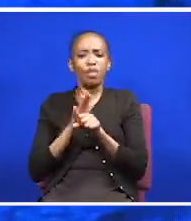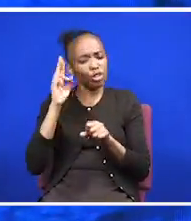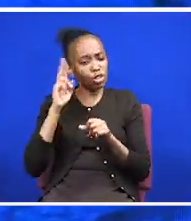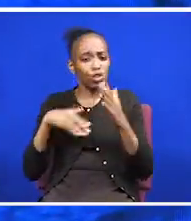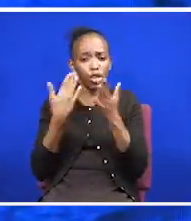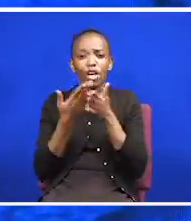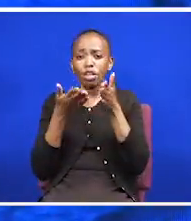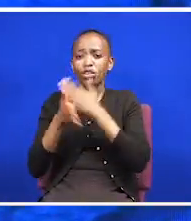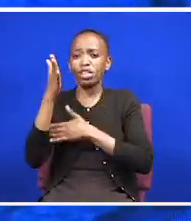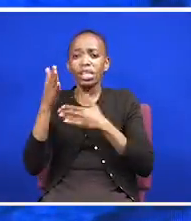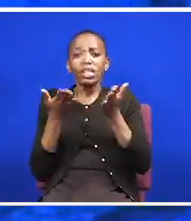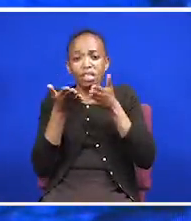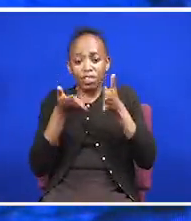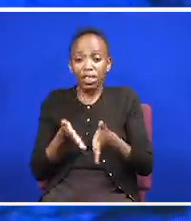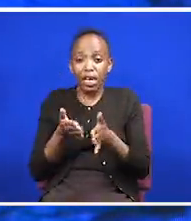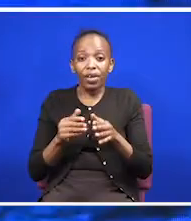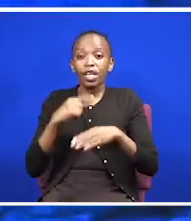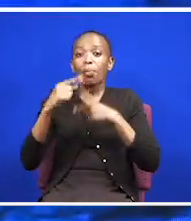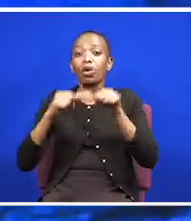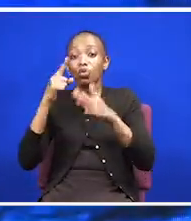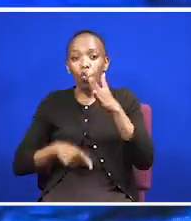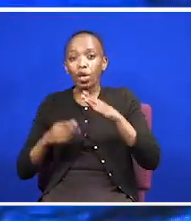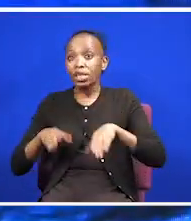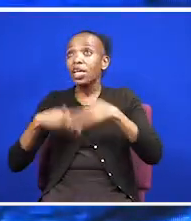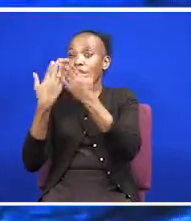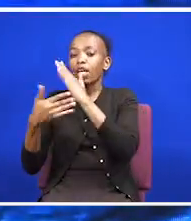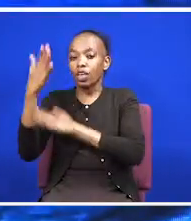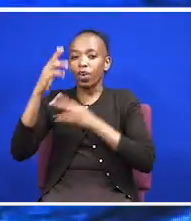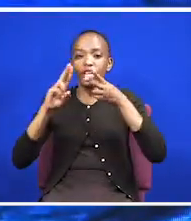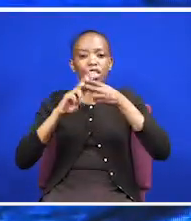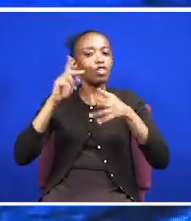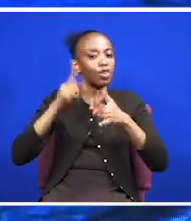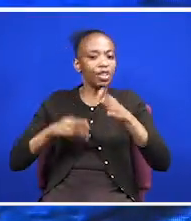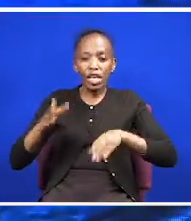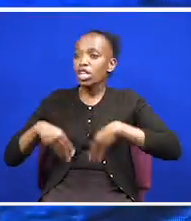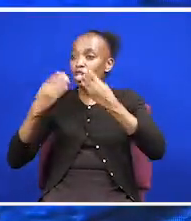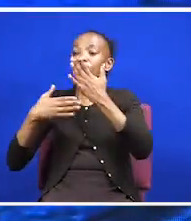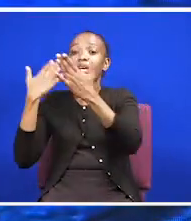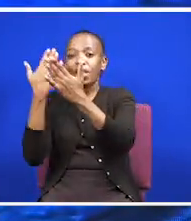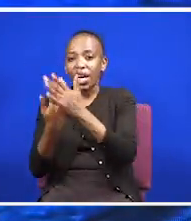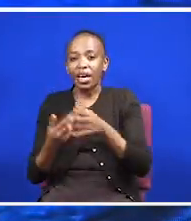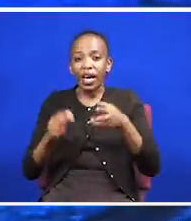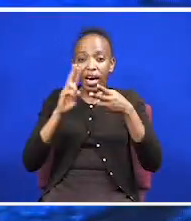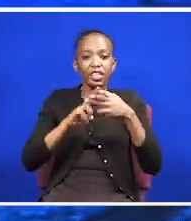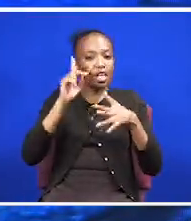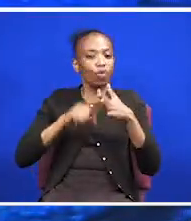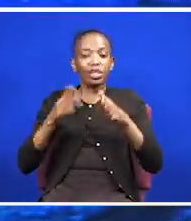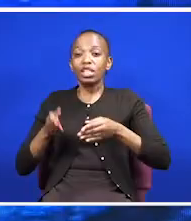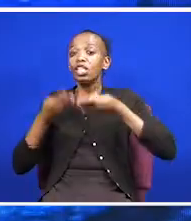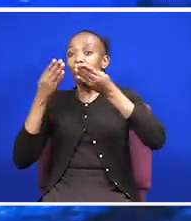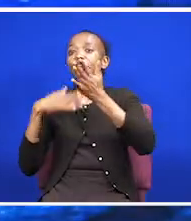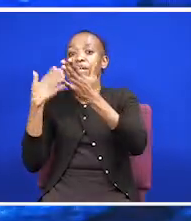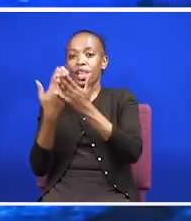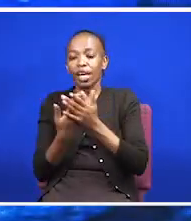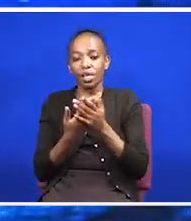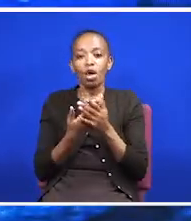Lord. So this service will be about giving thanks to the Lord. So the hashtag for our service is giving thanks. Hashtag giving thanks. More about